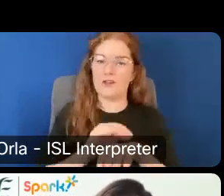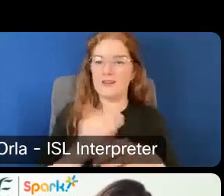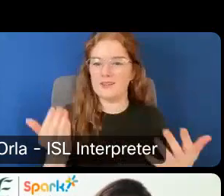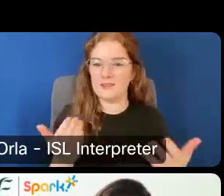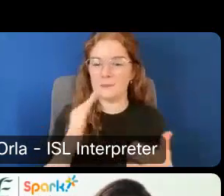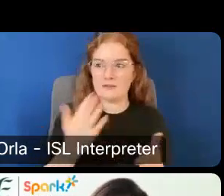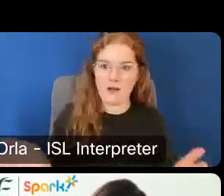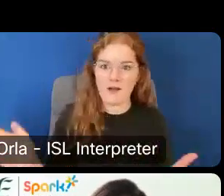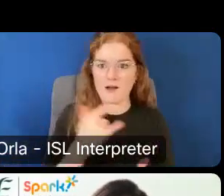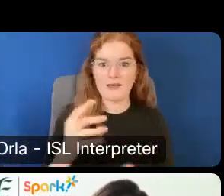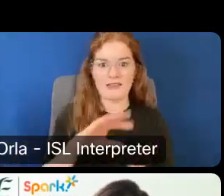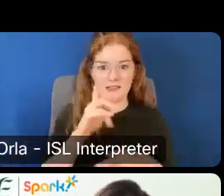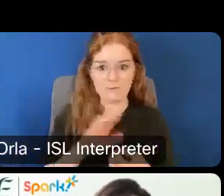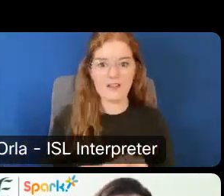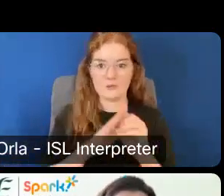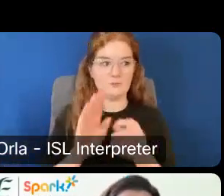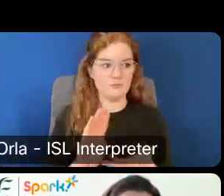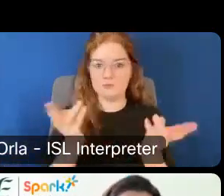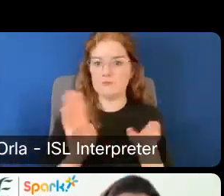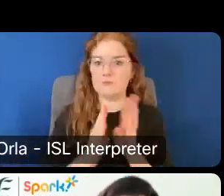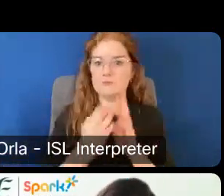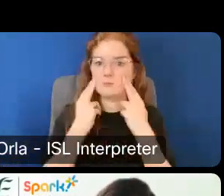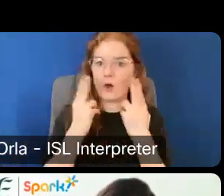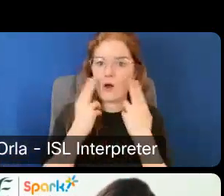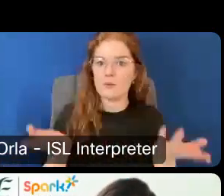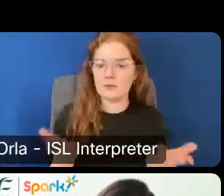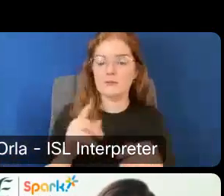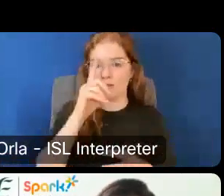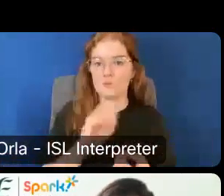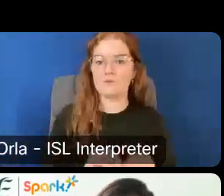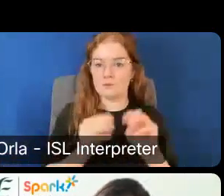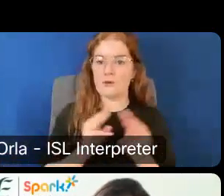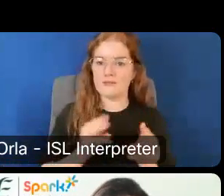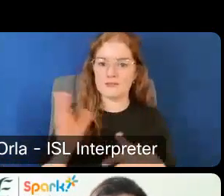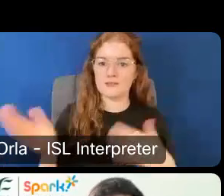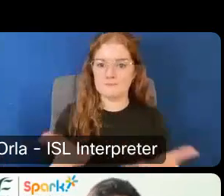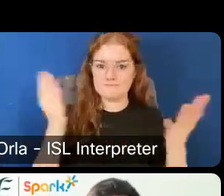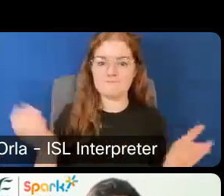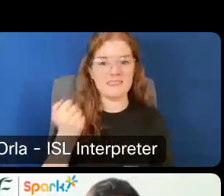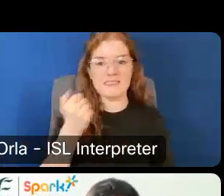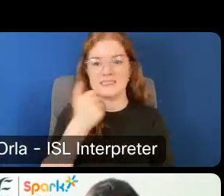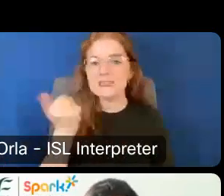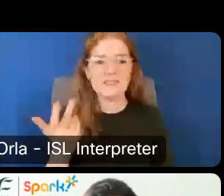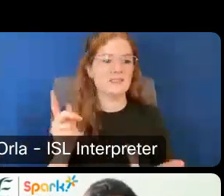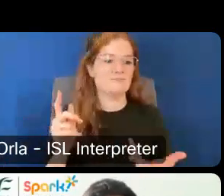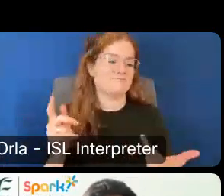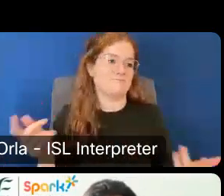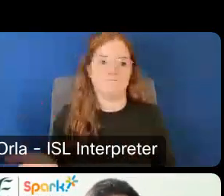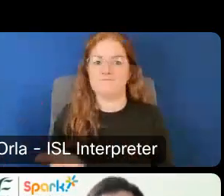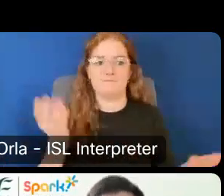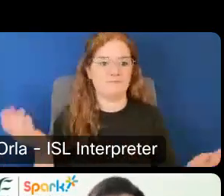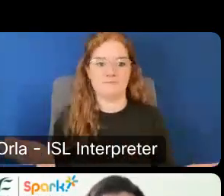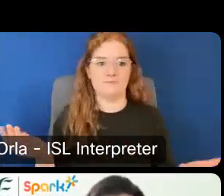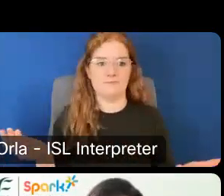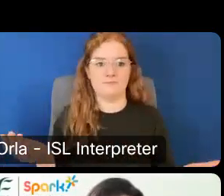innovation becomes the norm, and where innovative practices become an easy, I suppose,